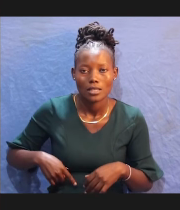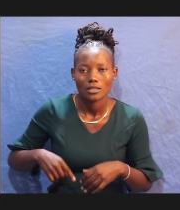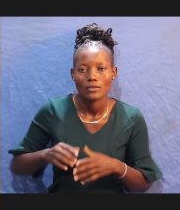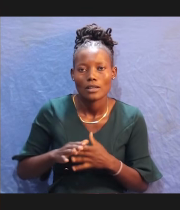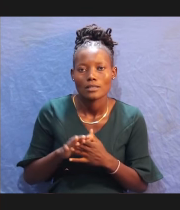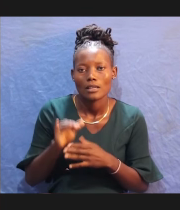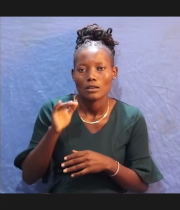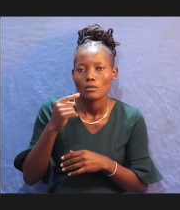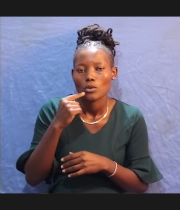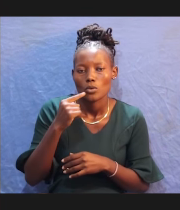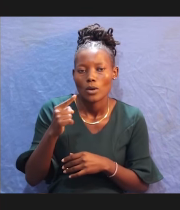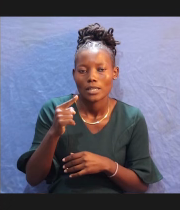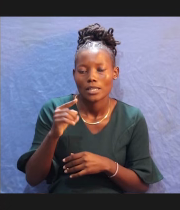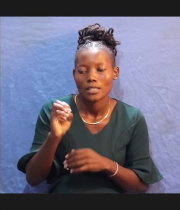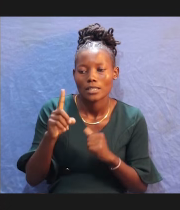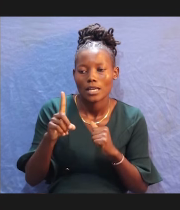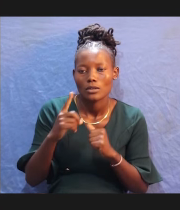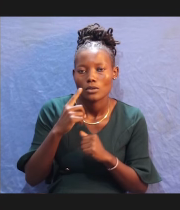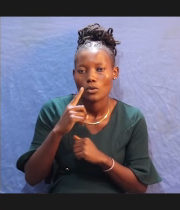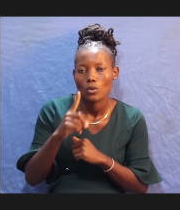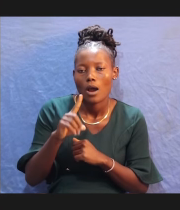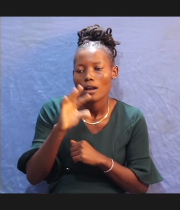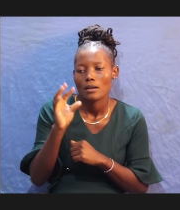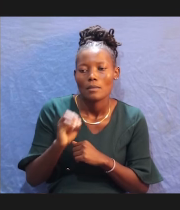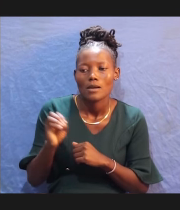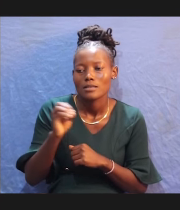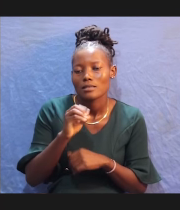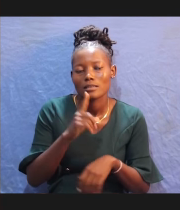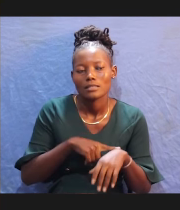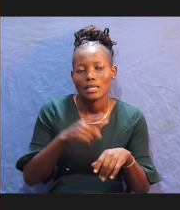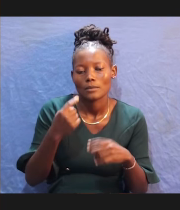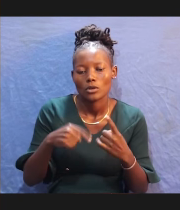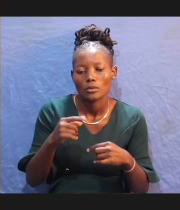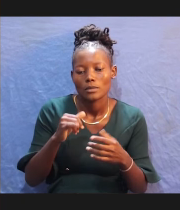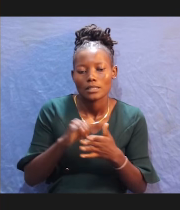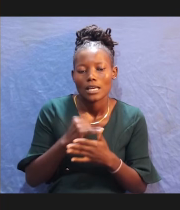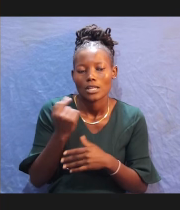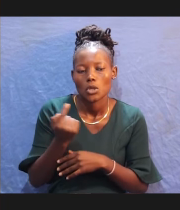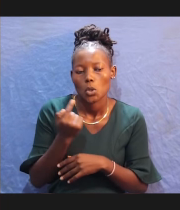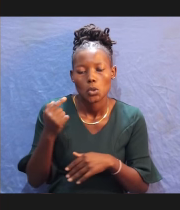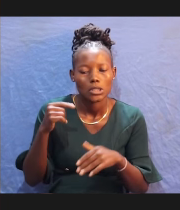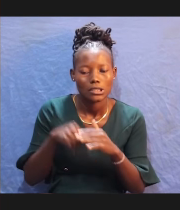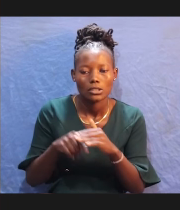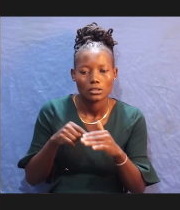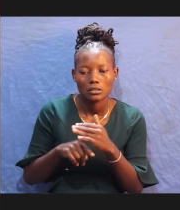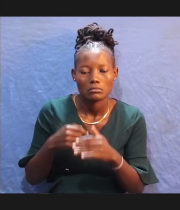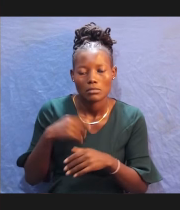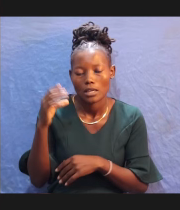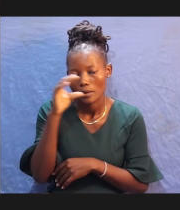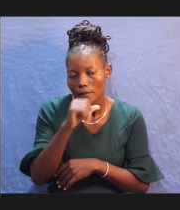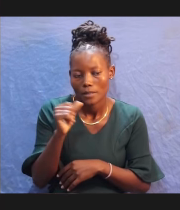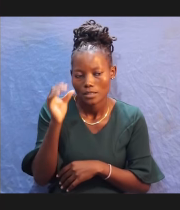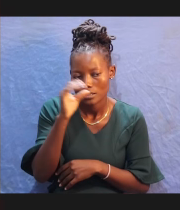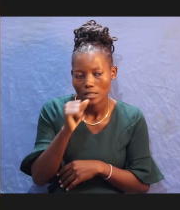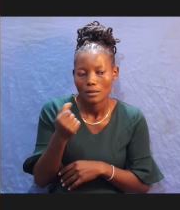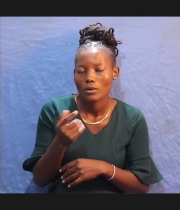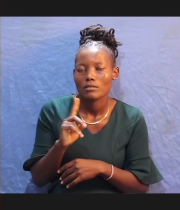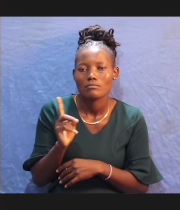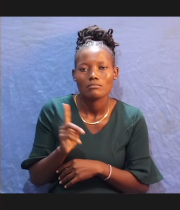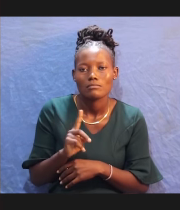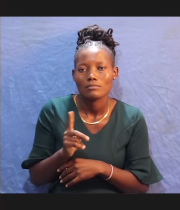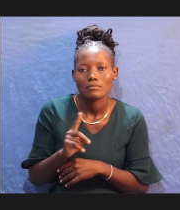put 101% in the game, rather than being just, oh, wait, I missed this shot. Maybe someone will yell at me afterwards.